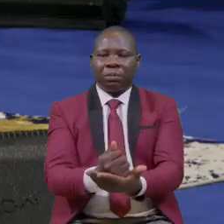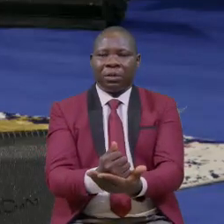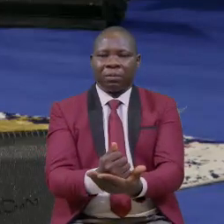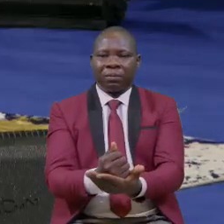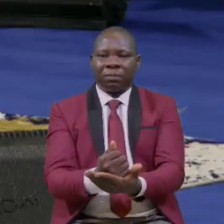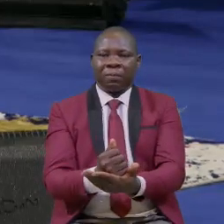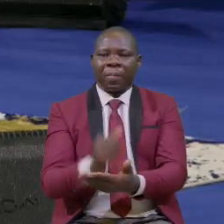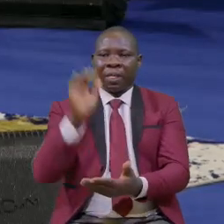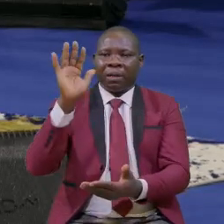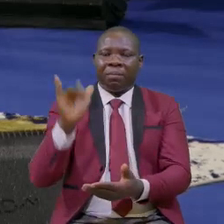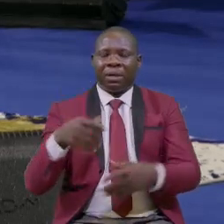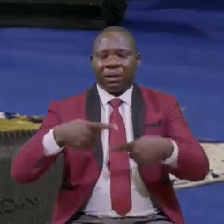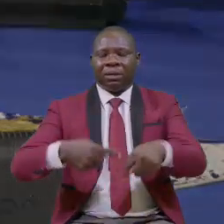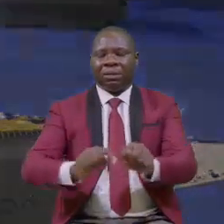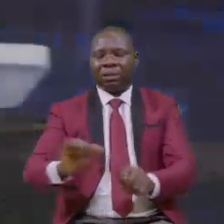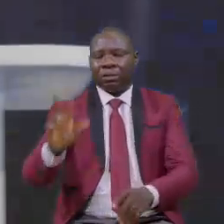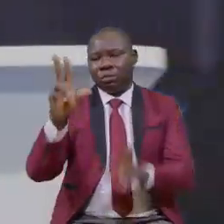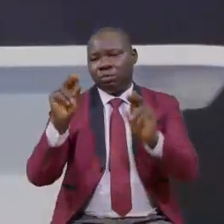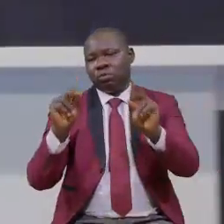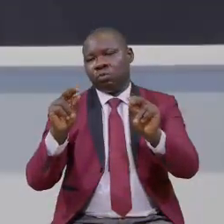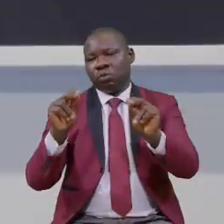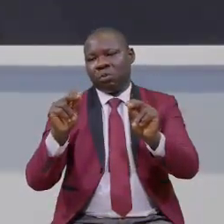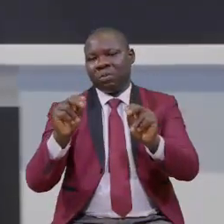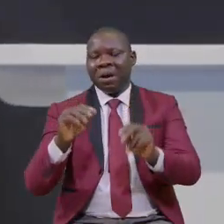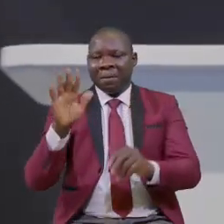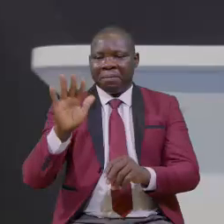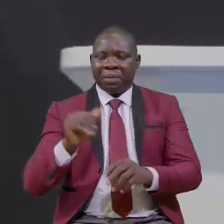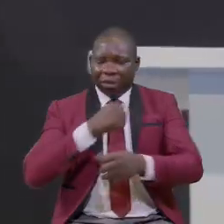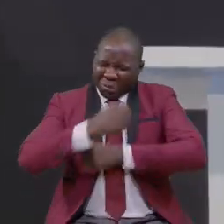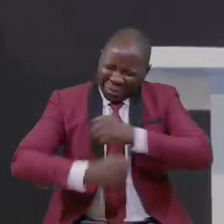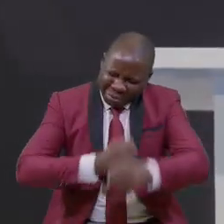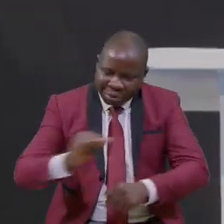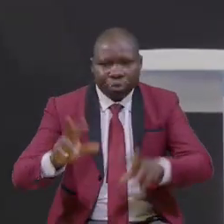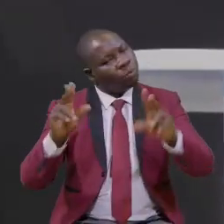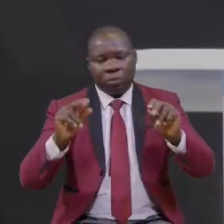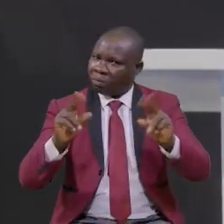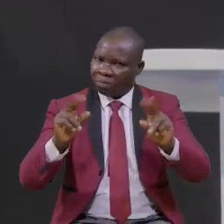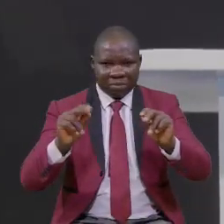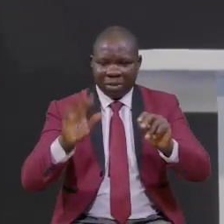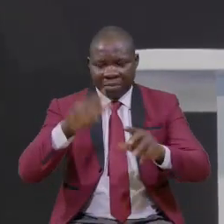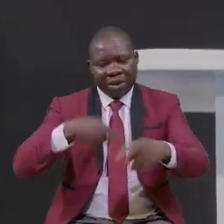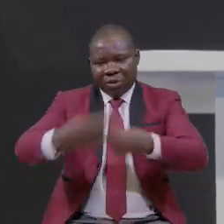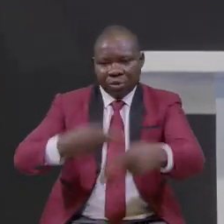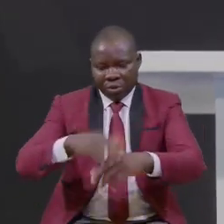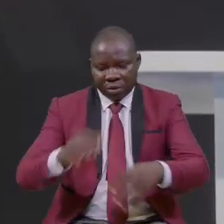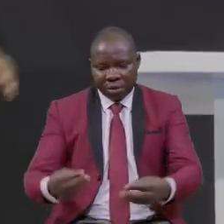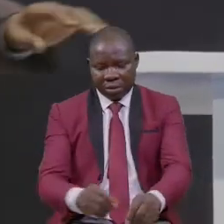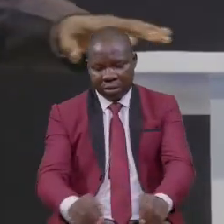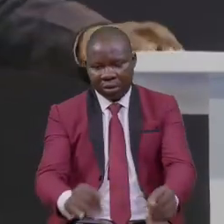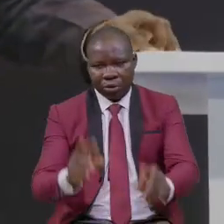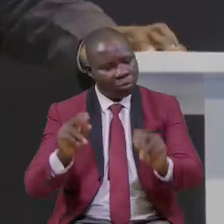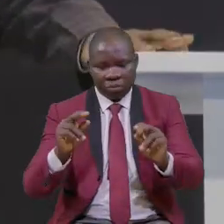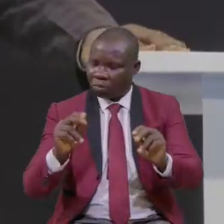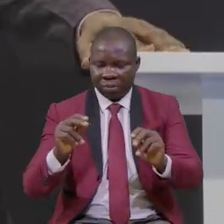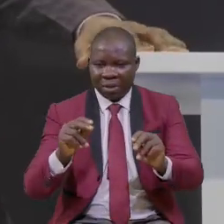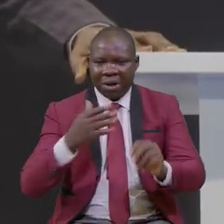By trying? No. By struggling? No. By rolling on the ground? No. By slapping myself?